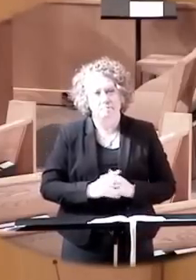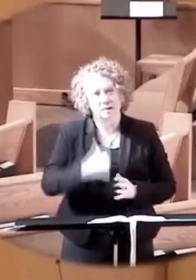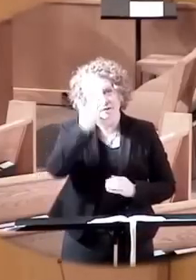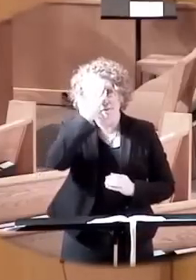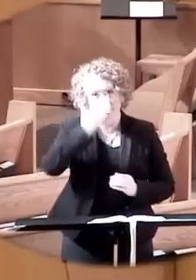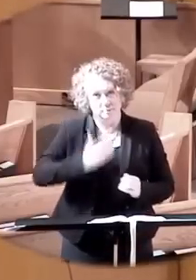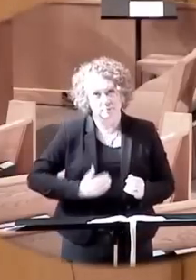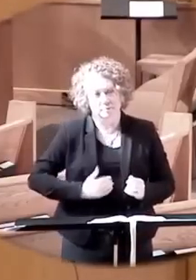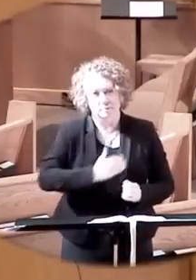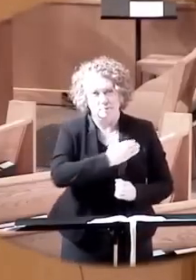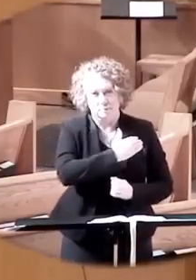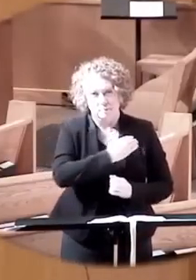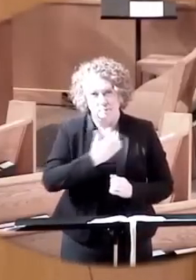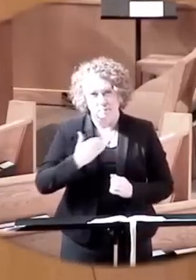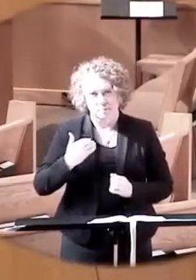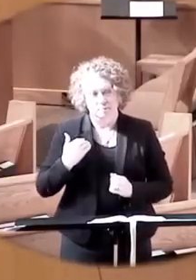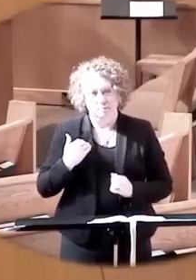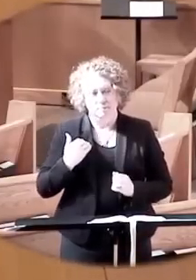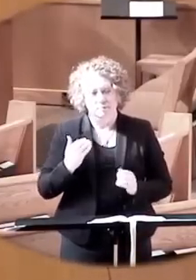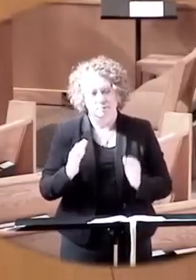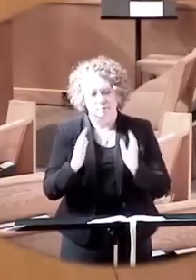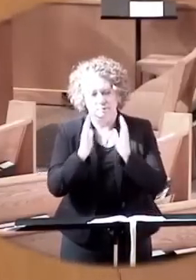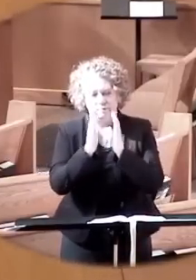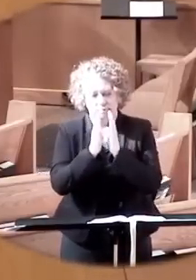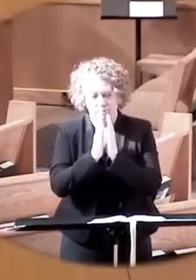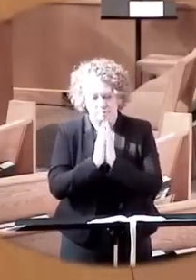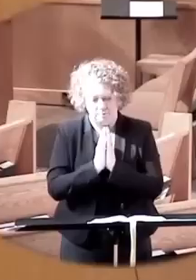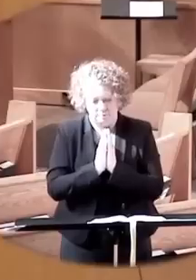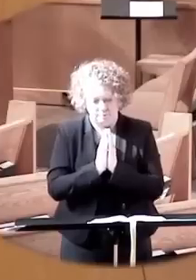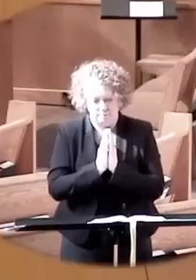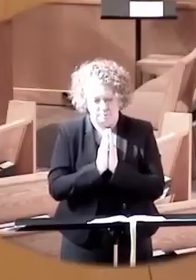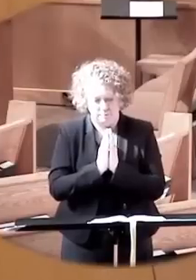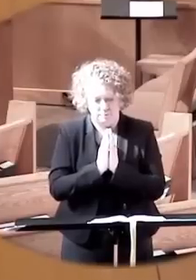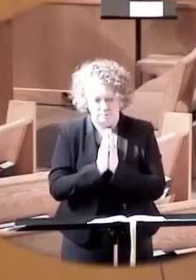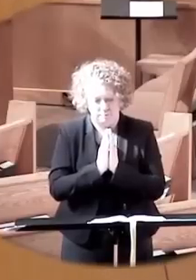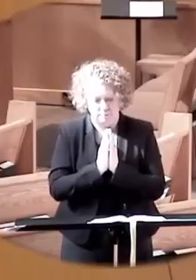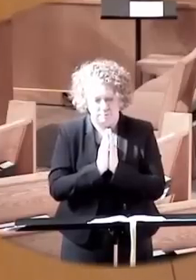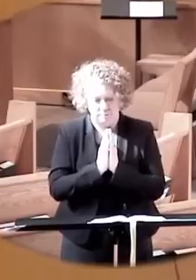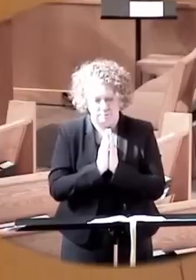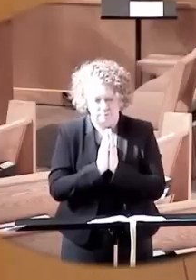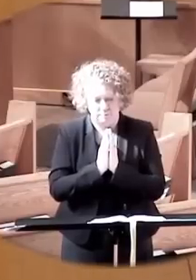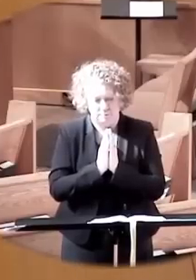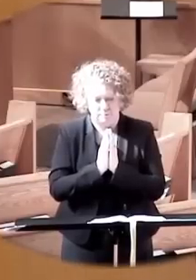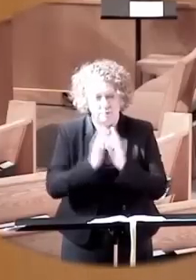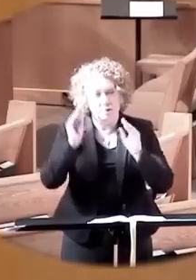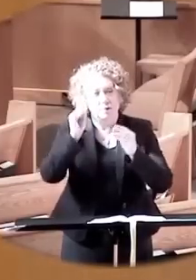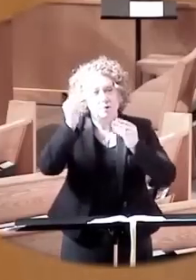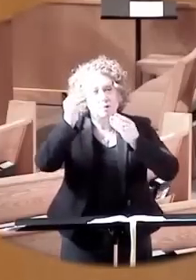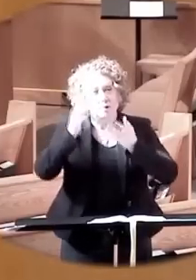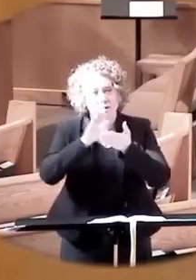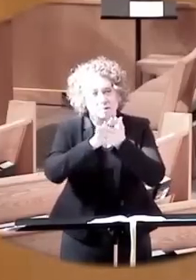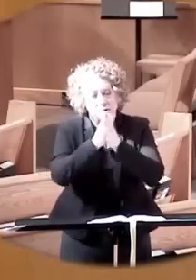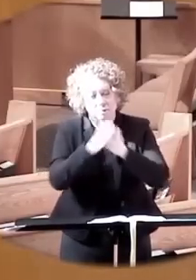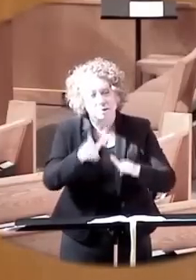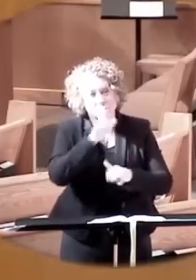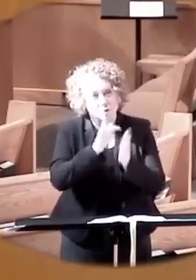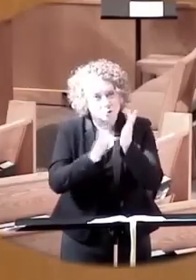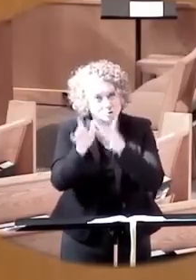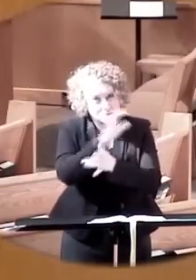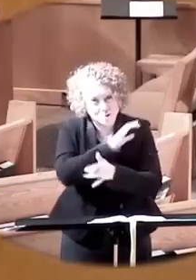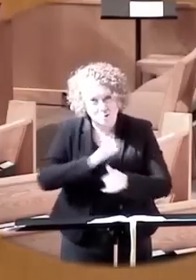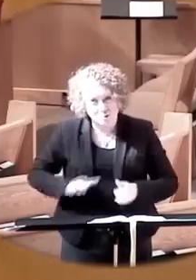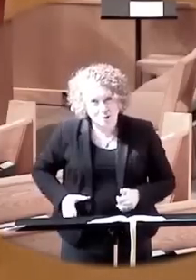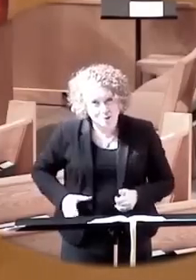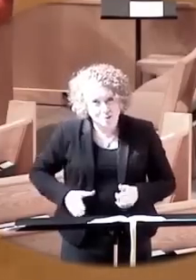In the name of the Father, and of the Son, and of the Holy Spirit, amen. May the grace and peace of our Lord Jesus